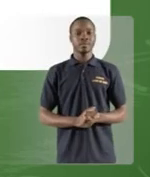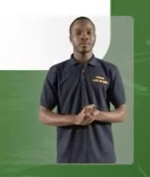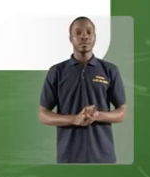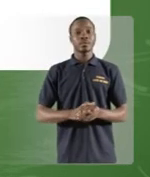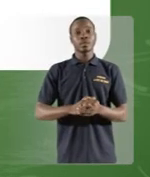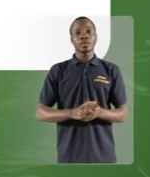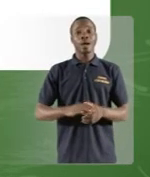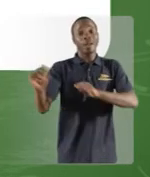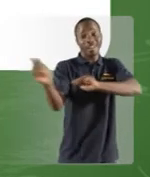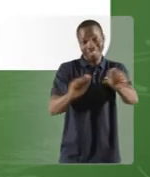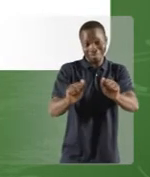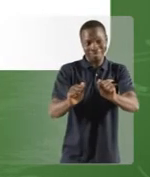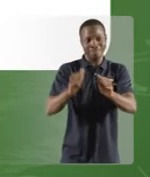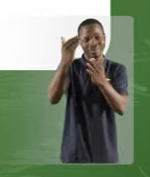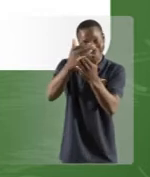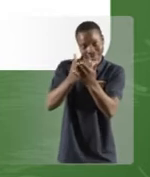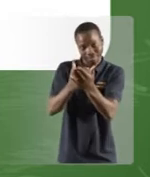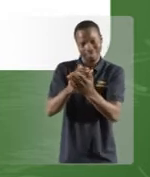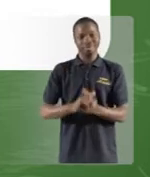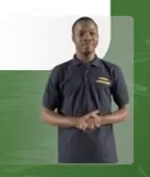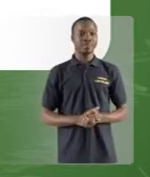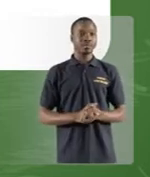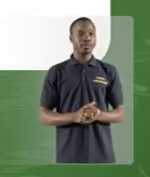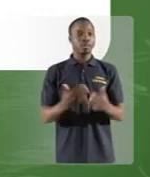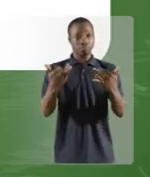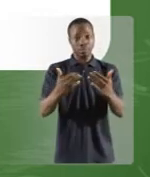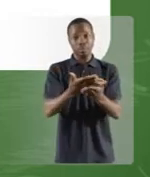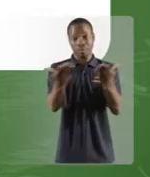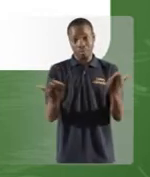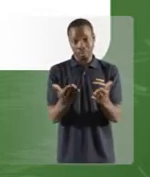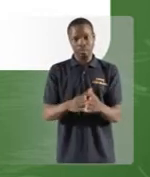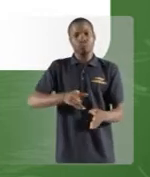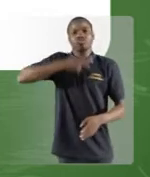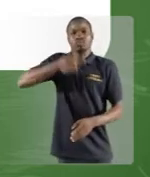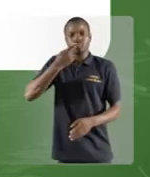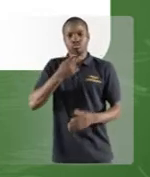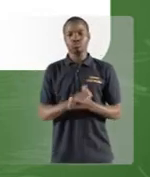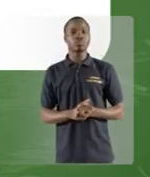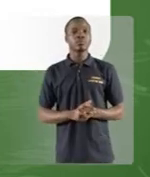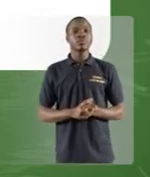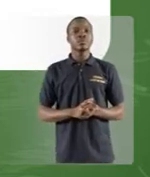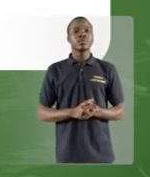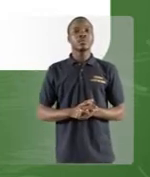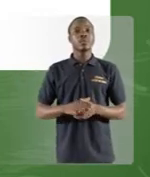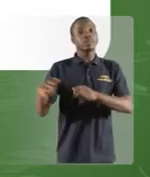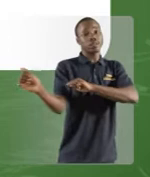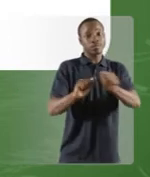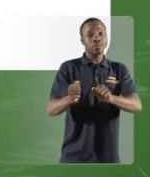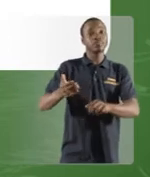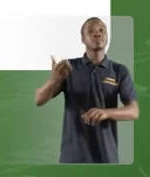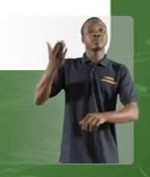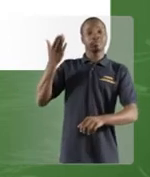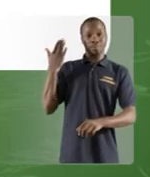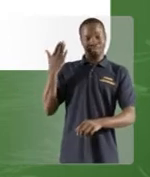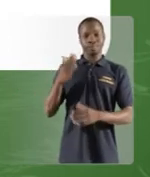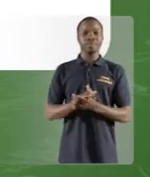function. In this language function, we're going to learn how to talk about past events and states using, of